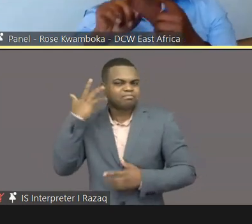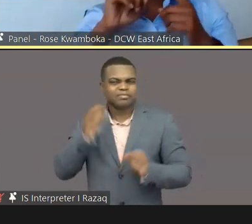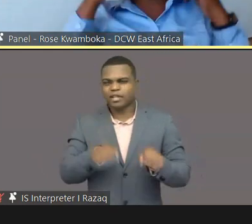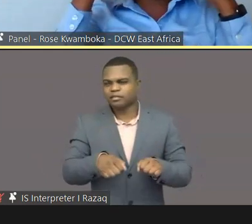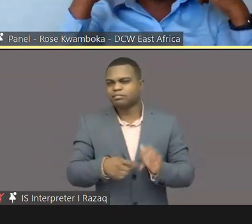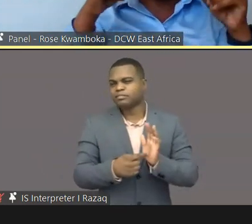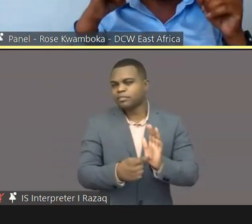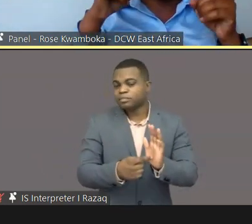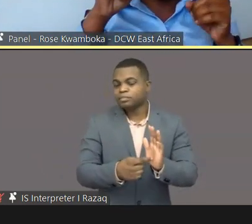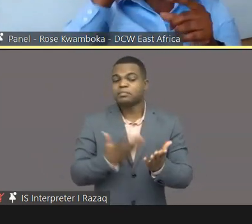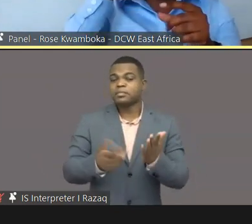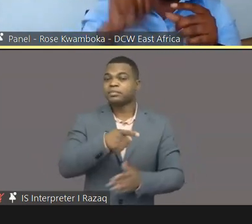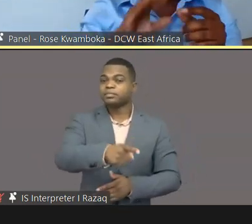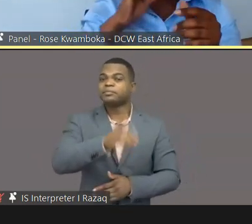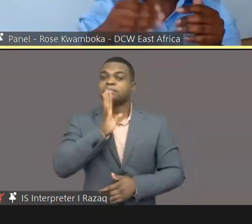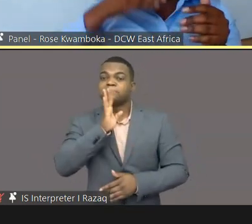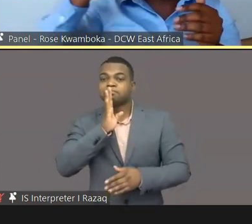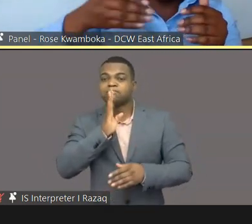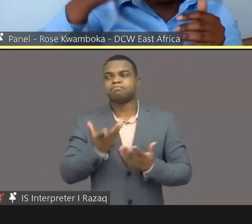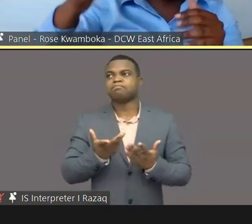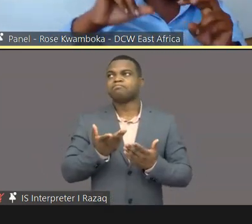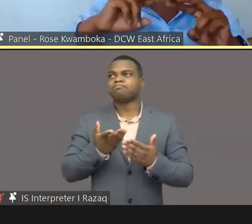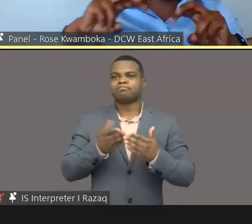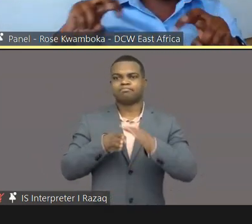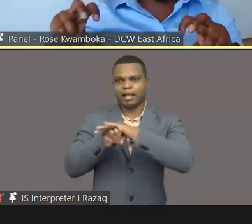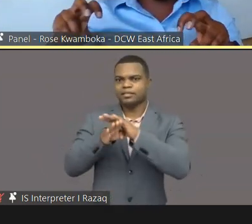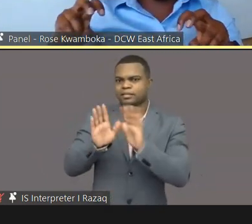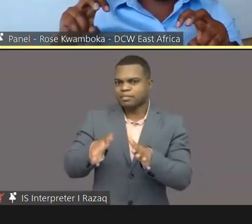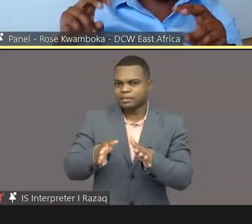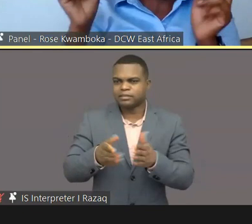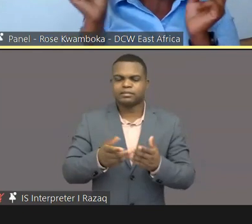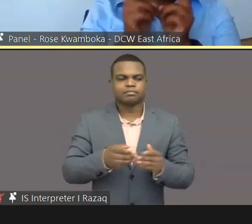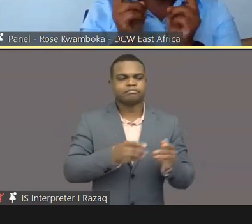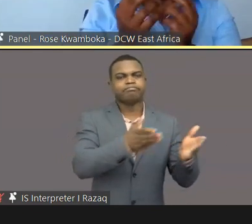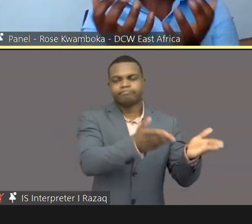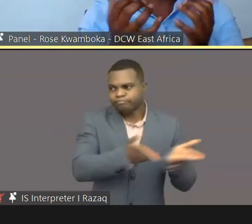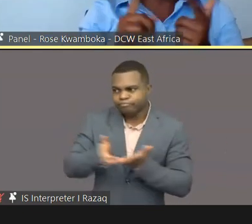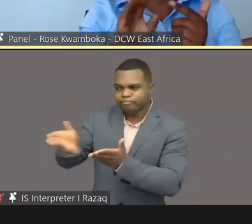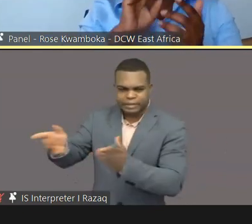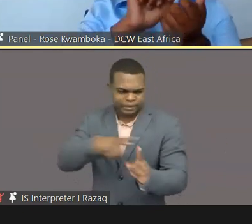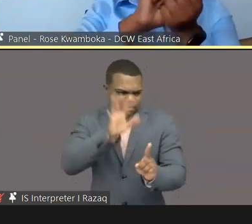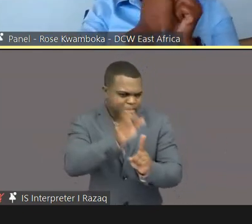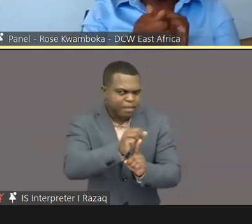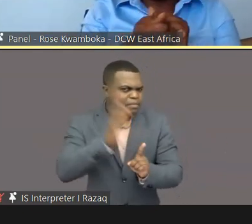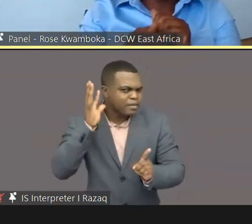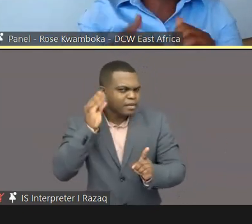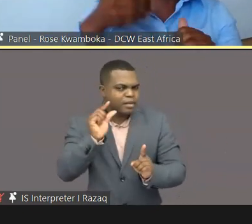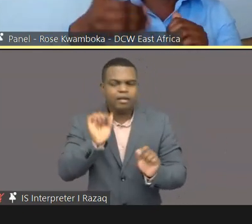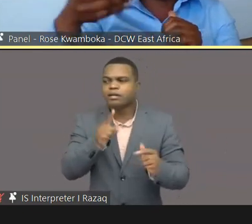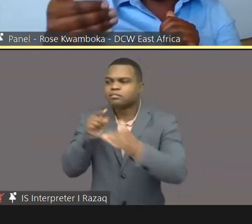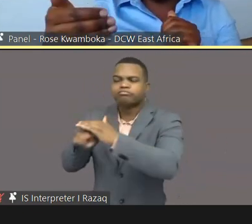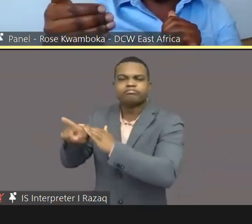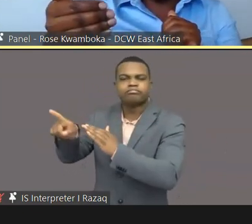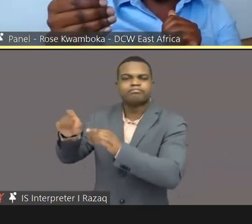For the hearing aids to be effective, they must be regularly checked. Batteries need to be